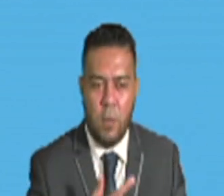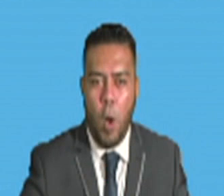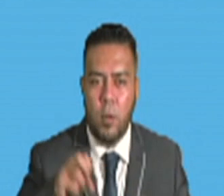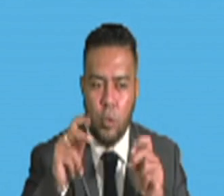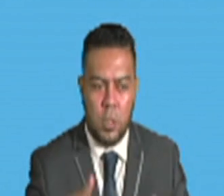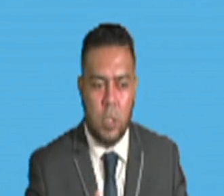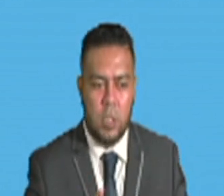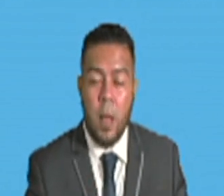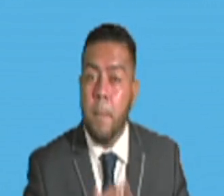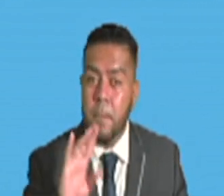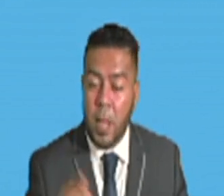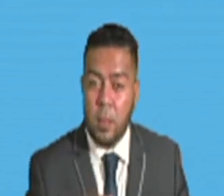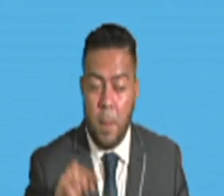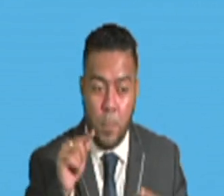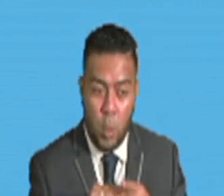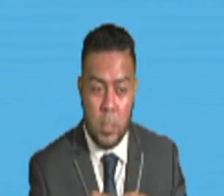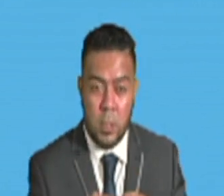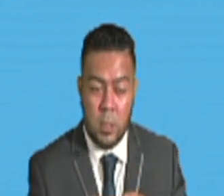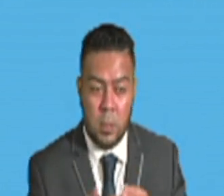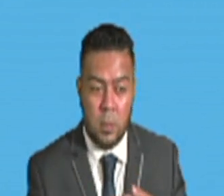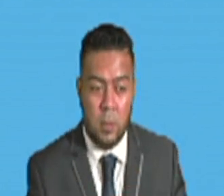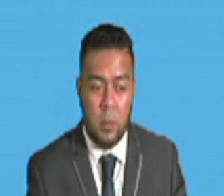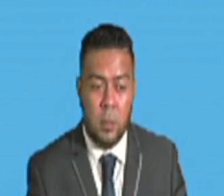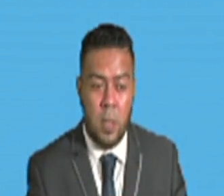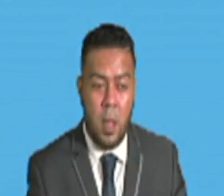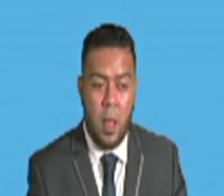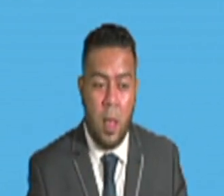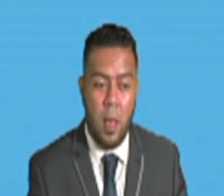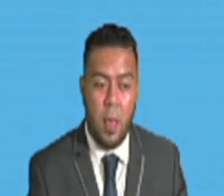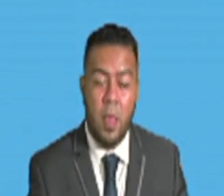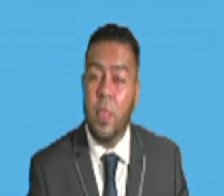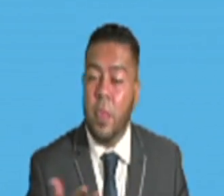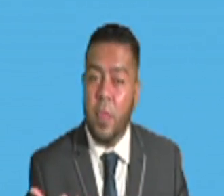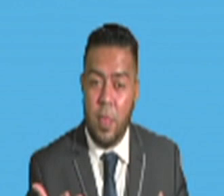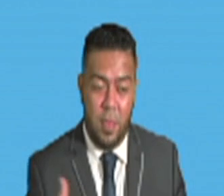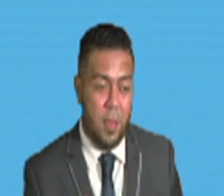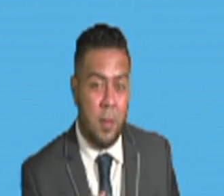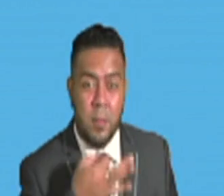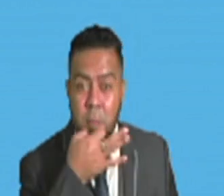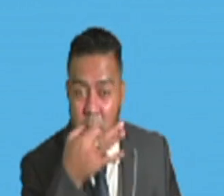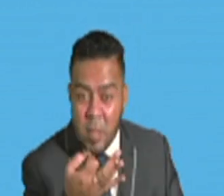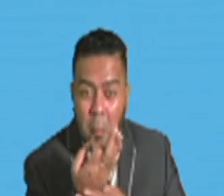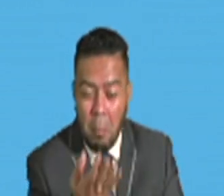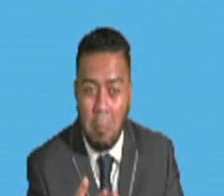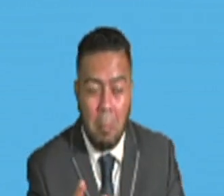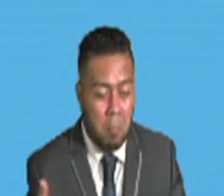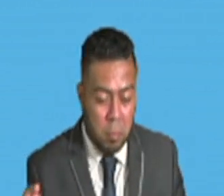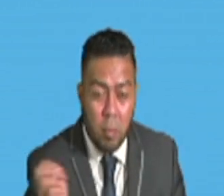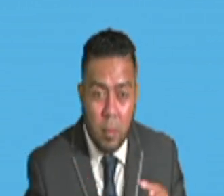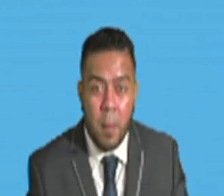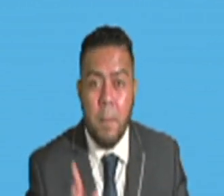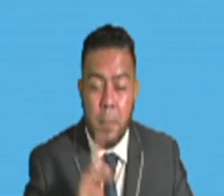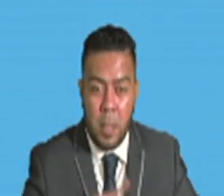Speaker, sir. But the point is, Mr. Speaker, the appeal made by members of this side of the House of this